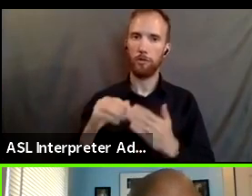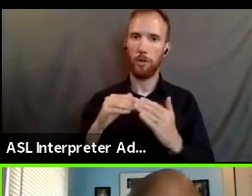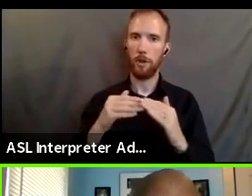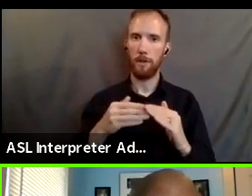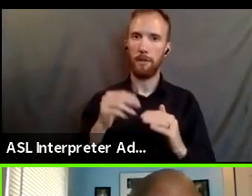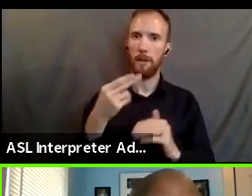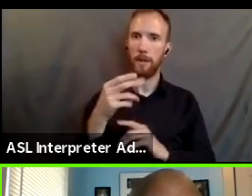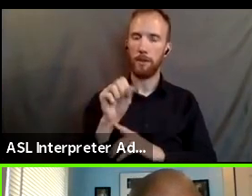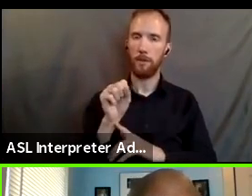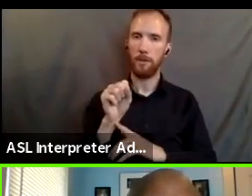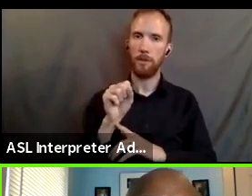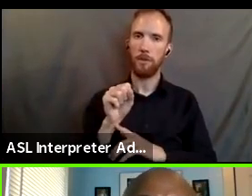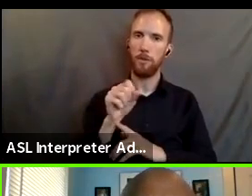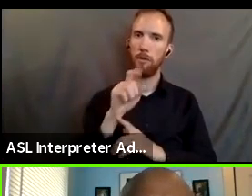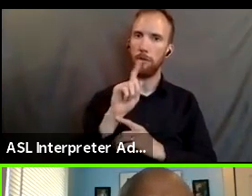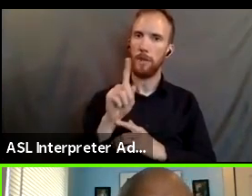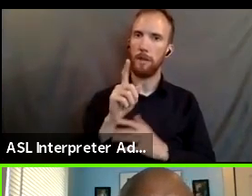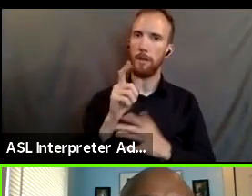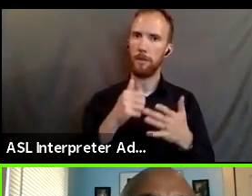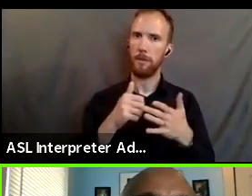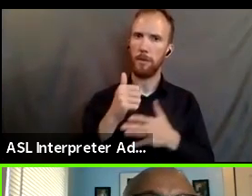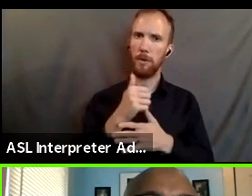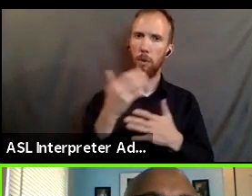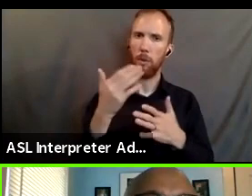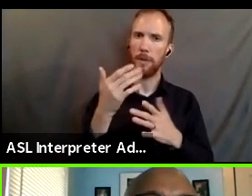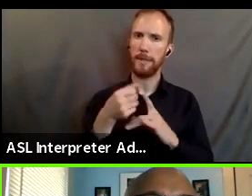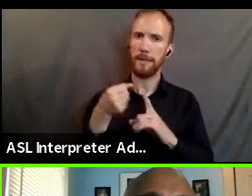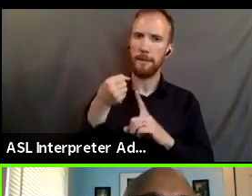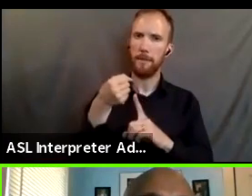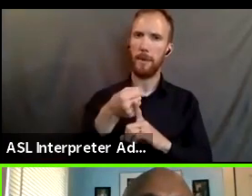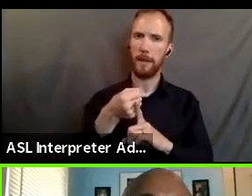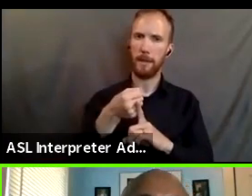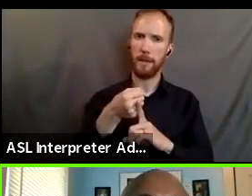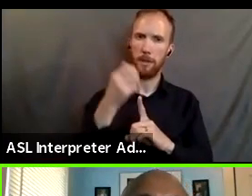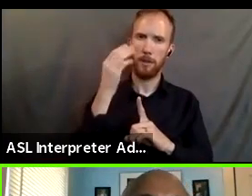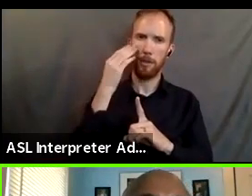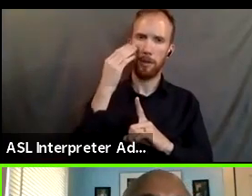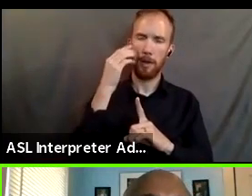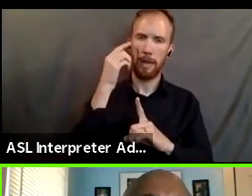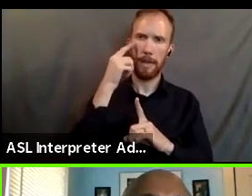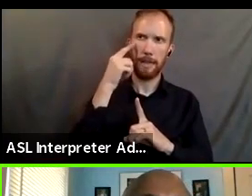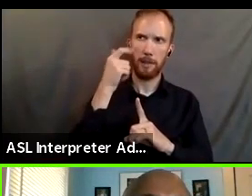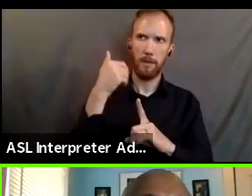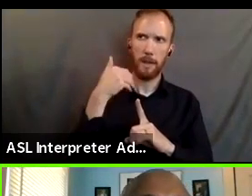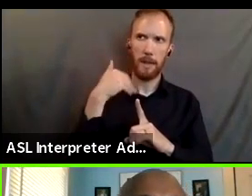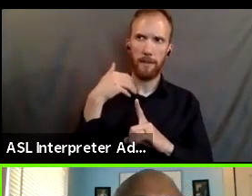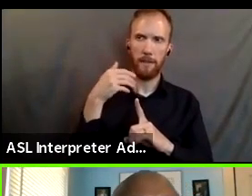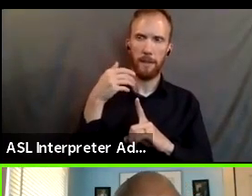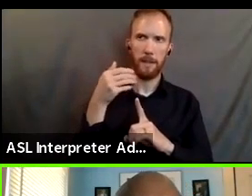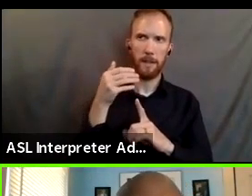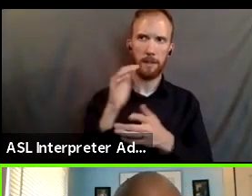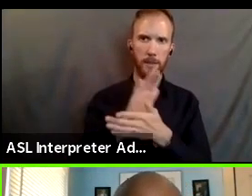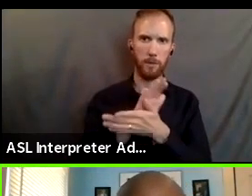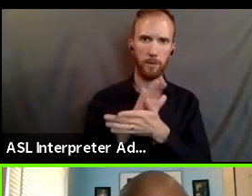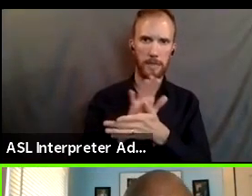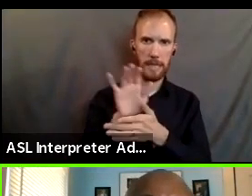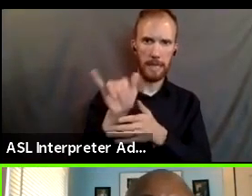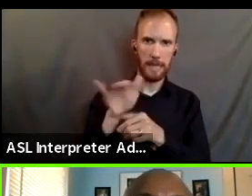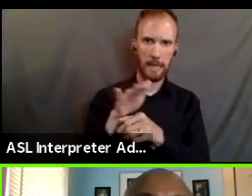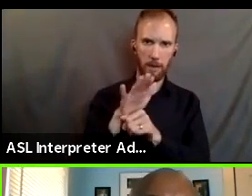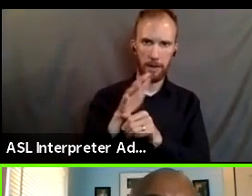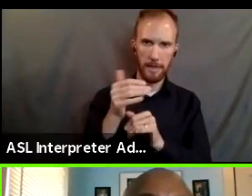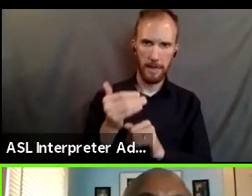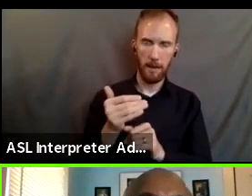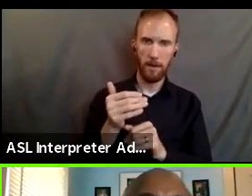going to be the impact on let's say like tilden i think that's the current neighborhood school in the area and that you know that that look